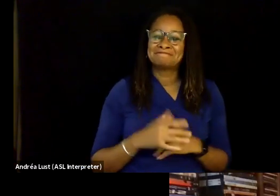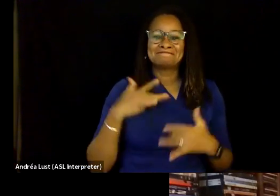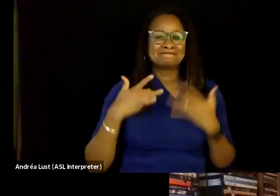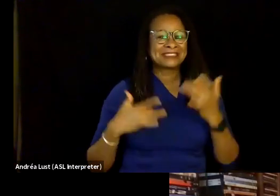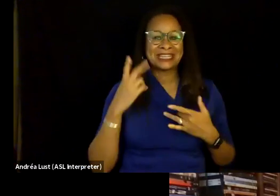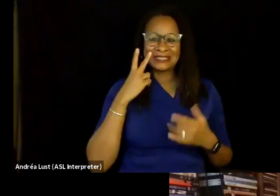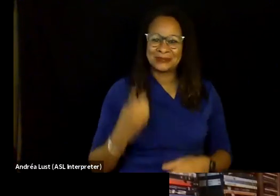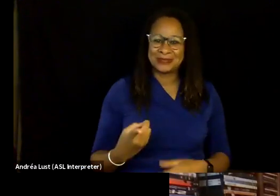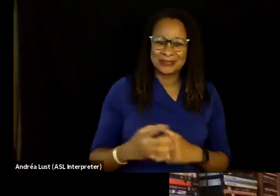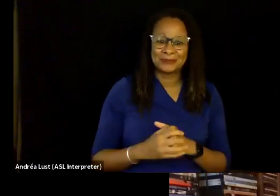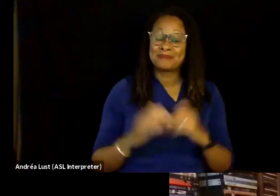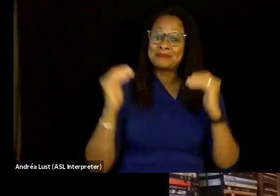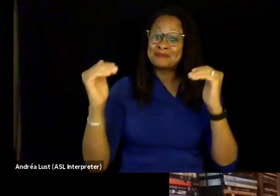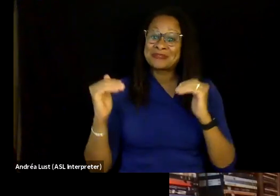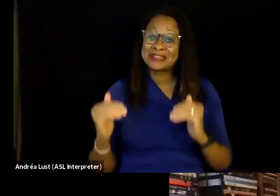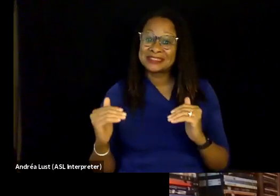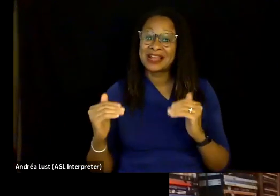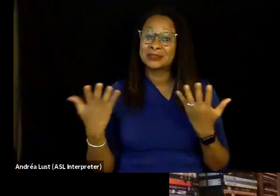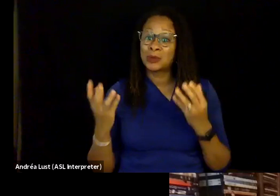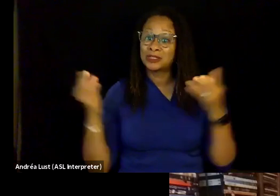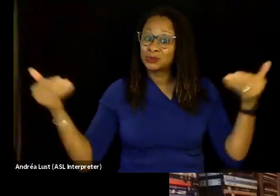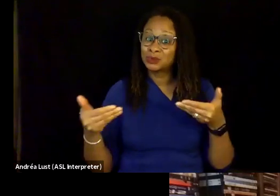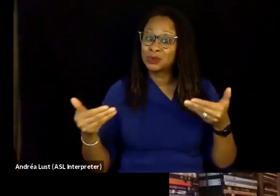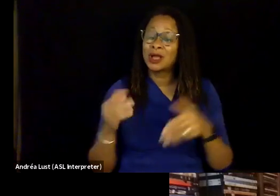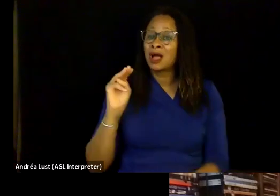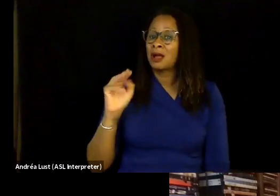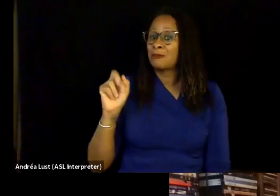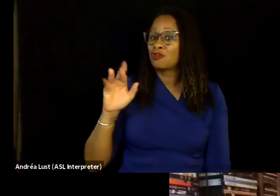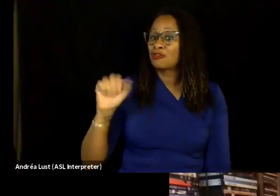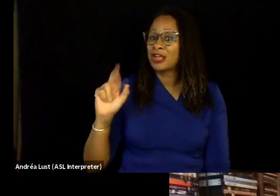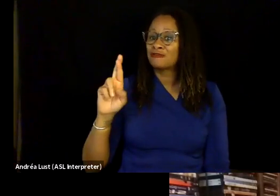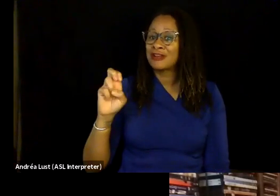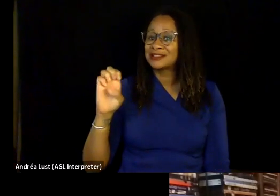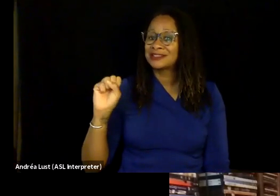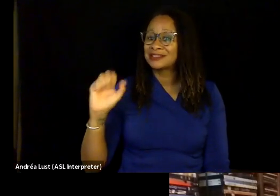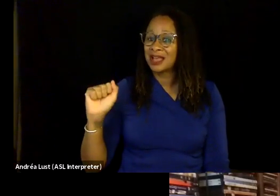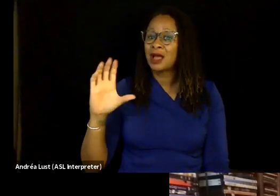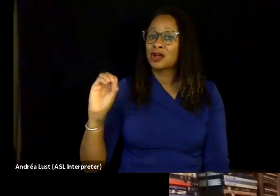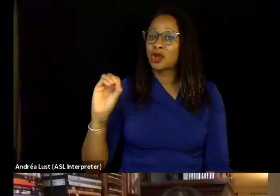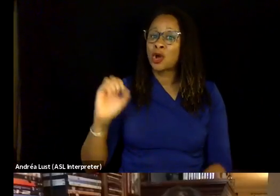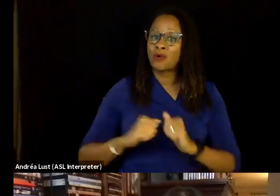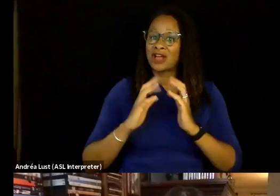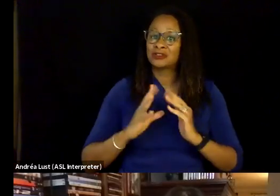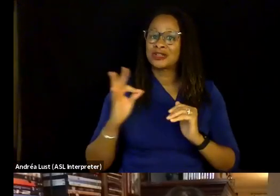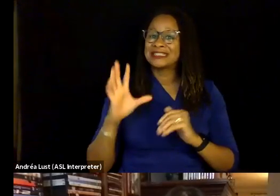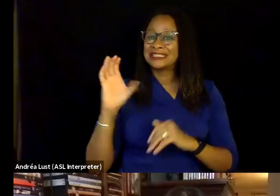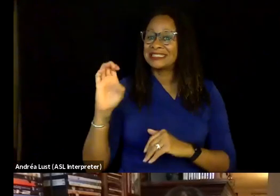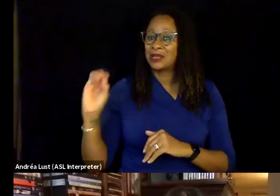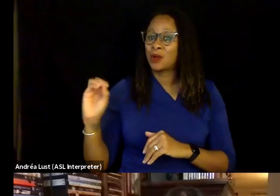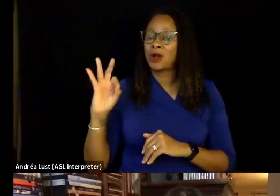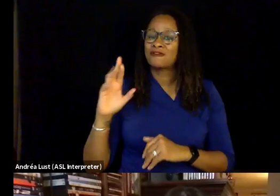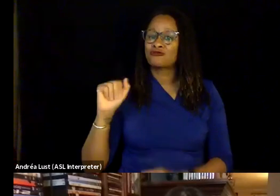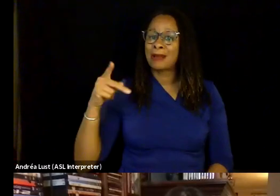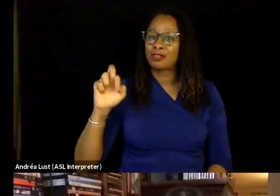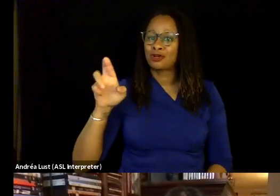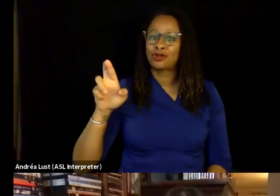see you. I next want to introduce Maria Ressa, co-founder and CEO of Rappler, just